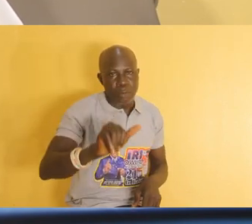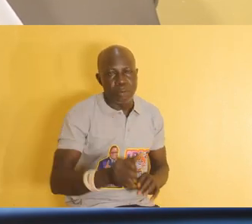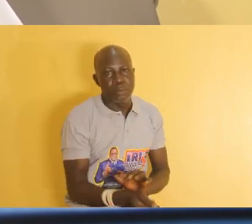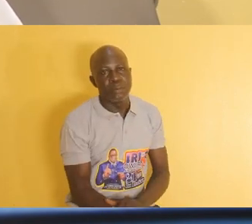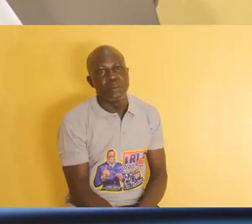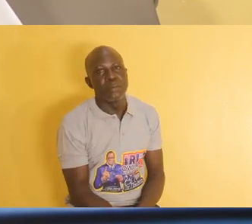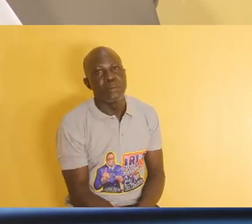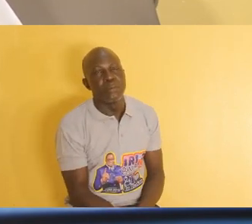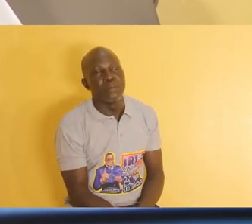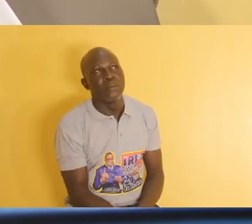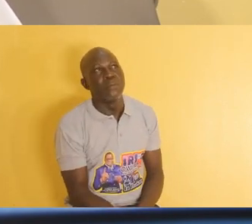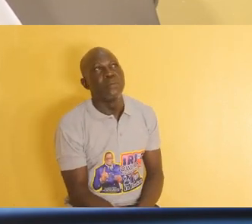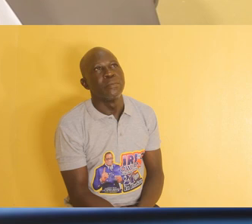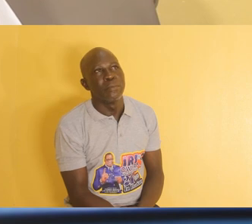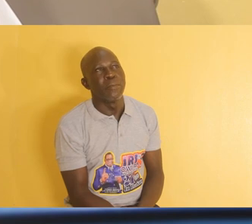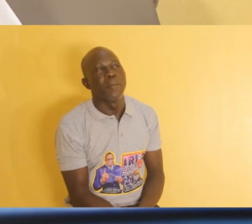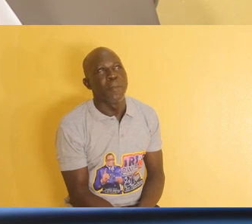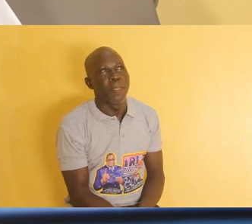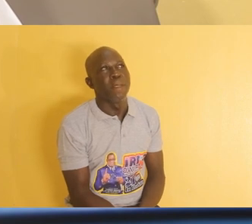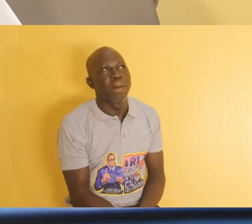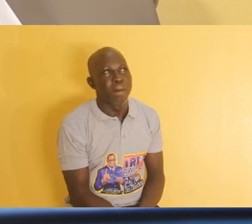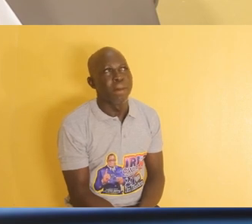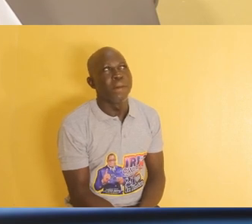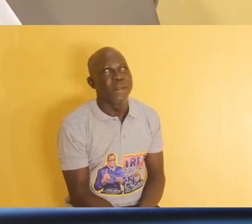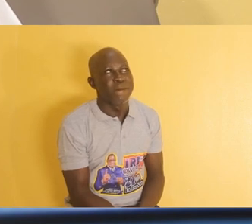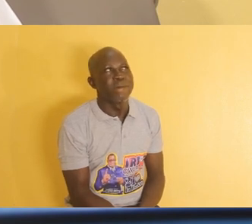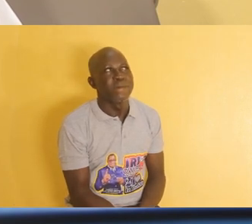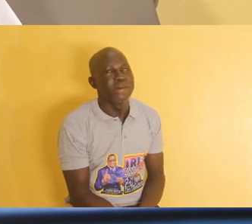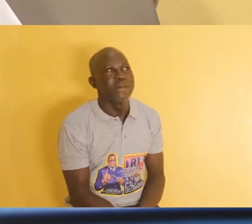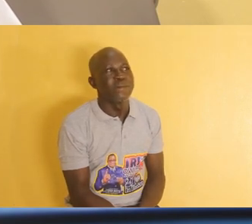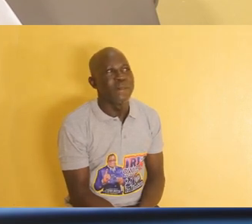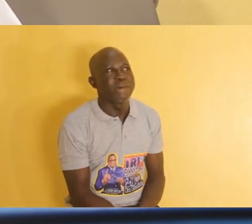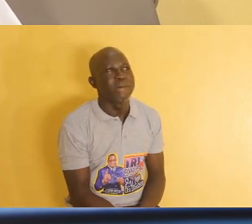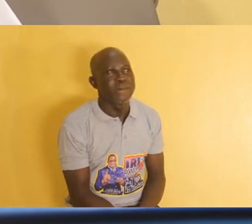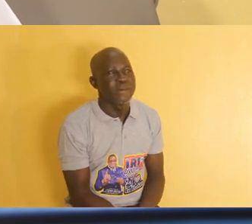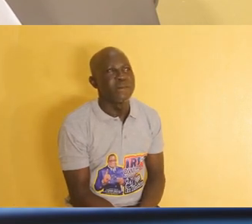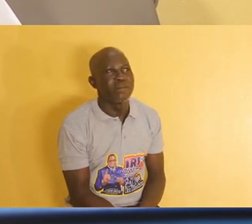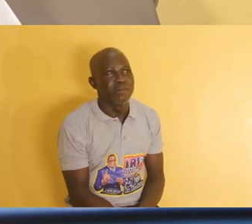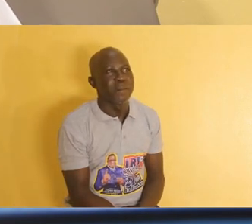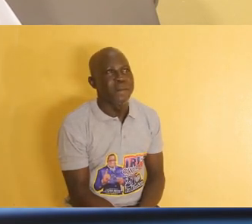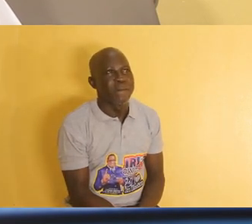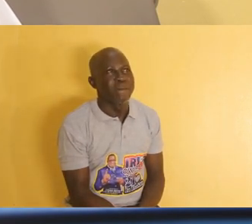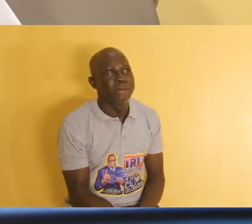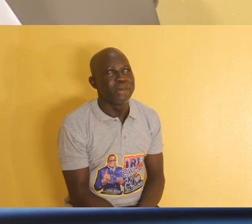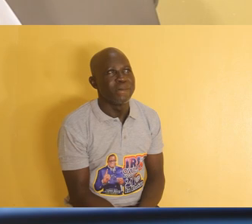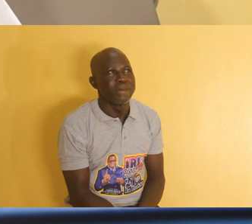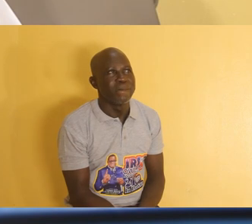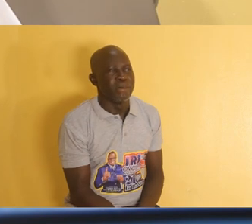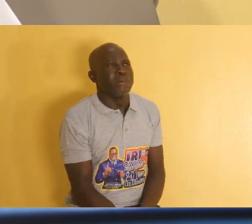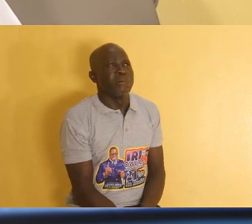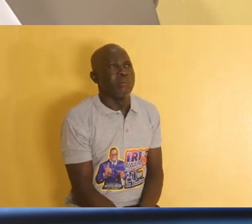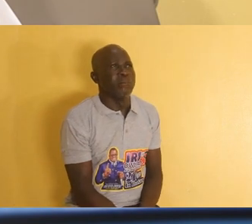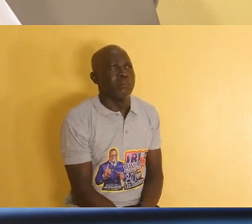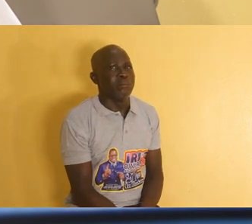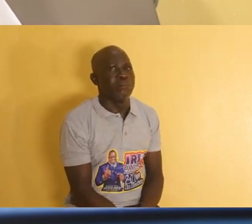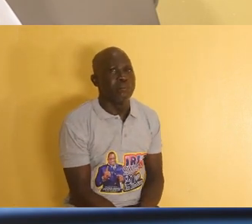yes arakunrin yori kedere ni oju ala e wi pe ohun tele iwoli kan lo si ori oke oni be ni iwoli yo fo owo atesu oni bi omi to